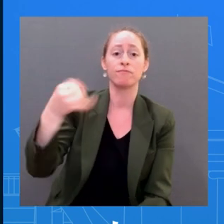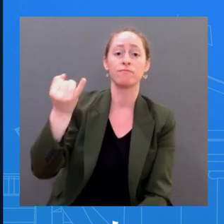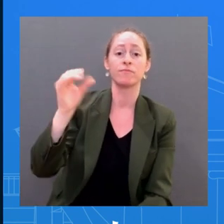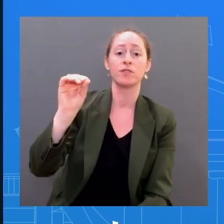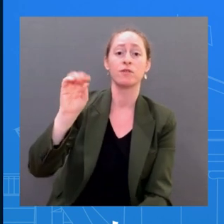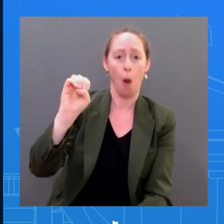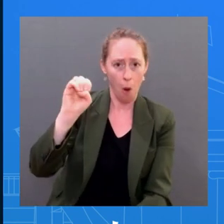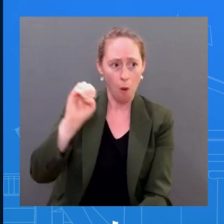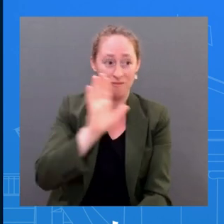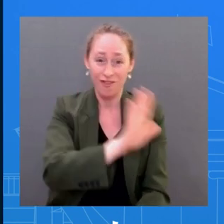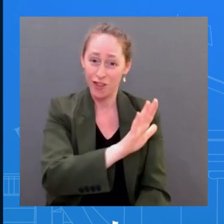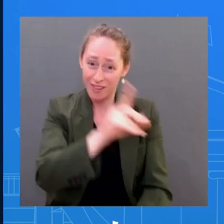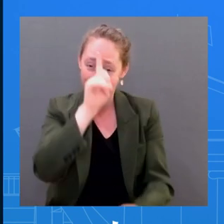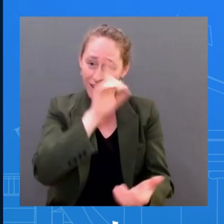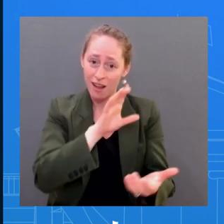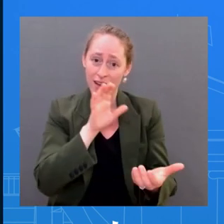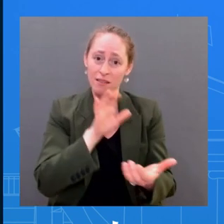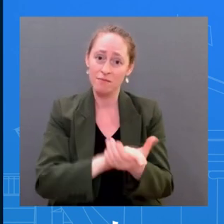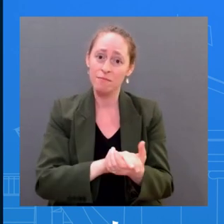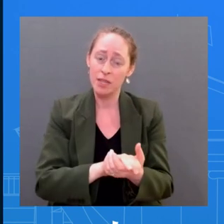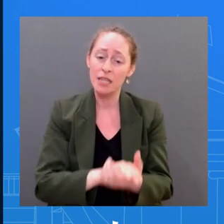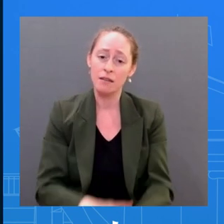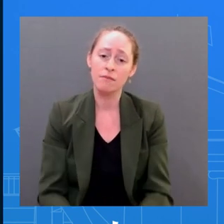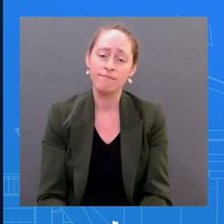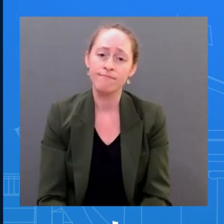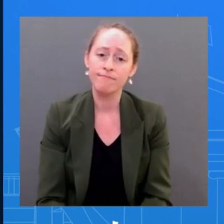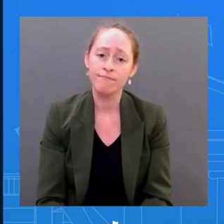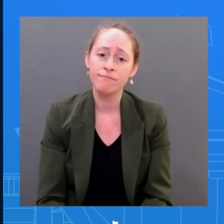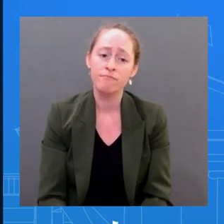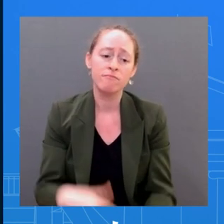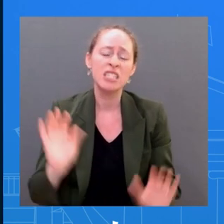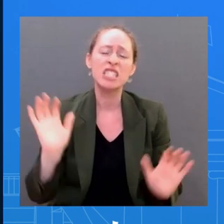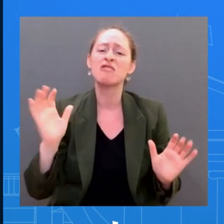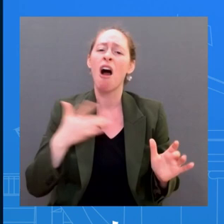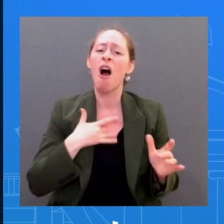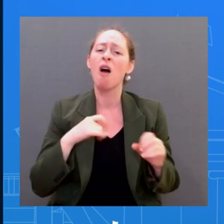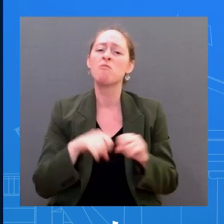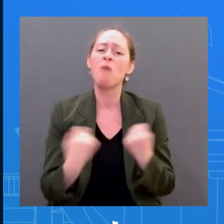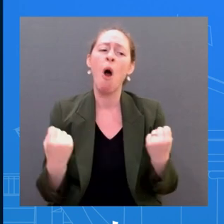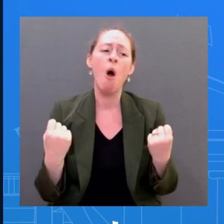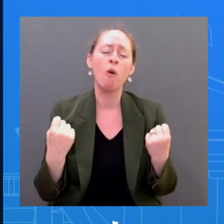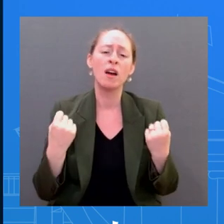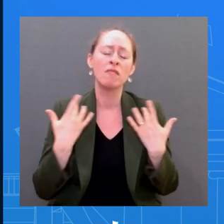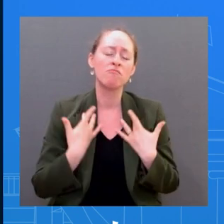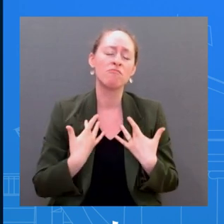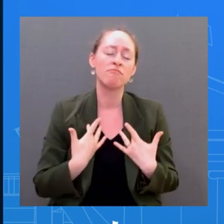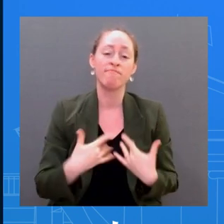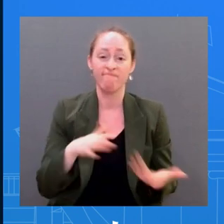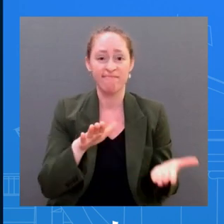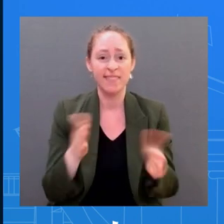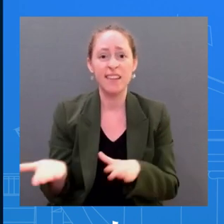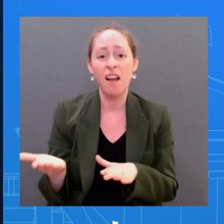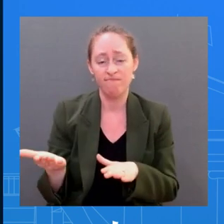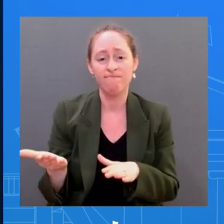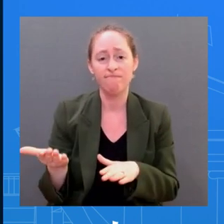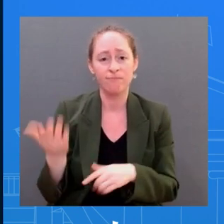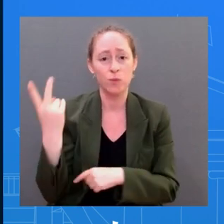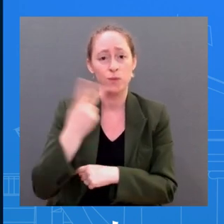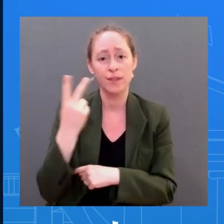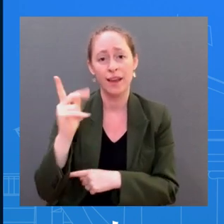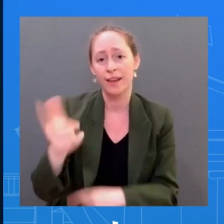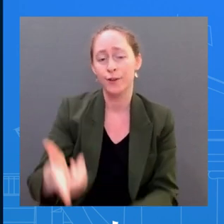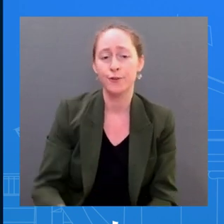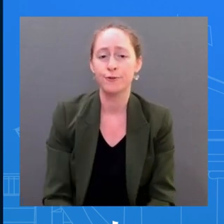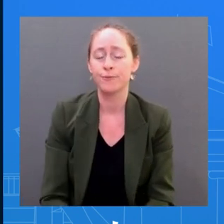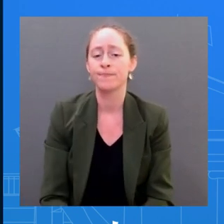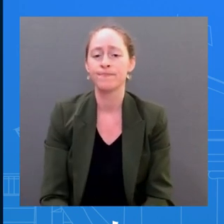literally died of heartache the very next day when he had a heart attack.